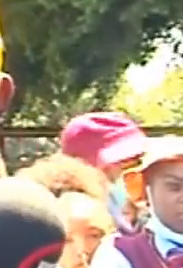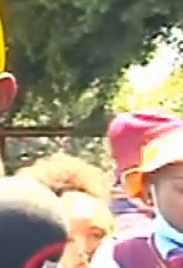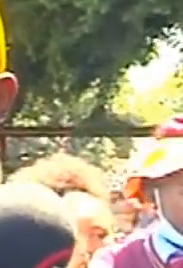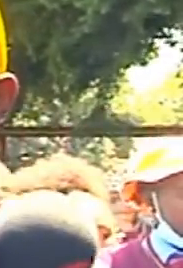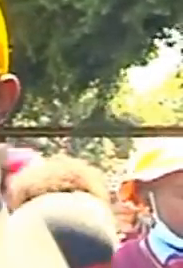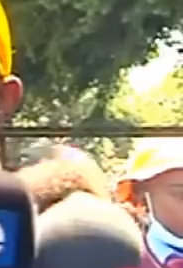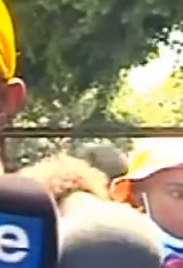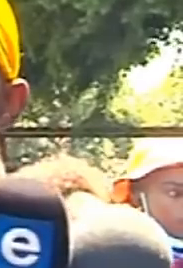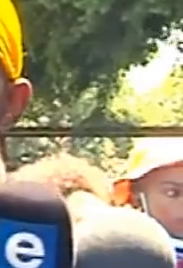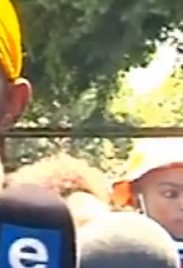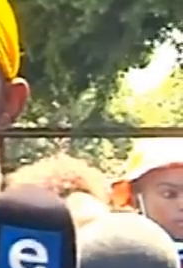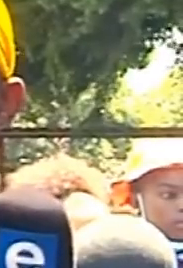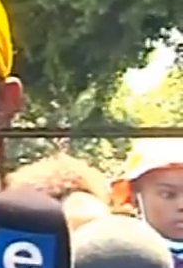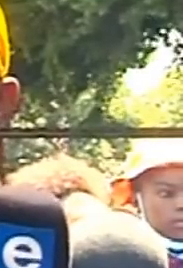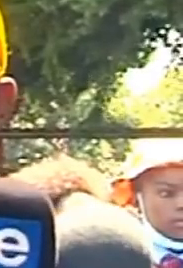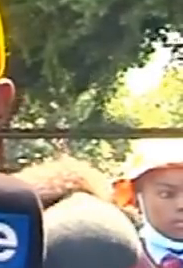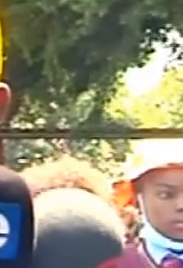It's time we set an example. Yes.